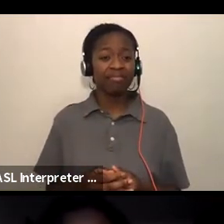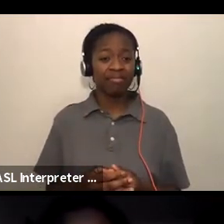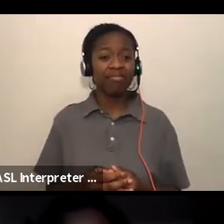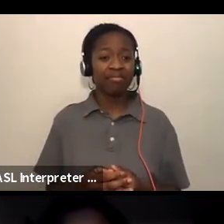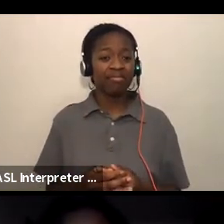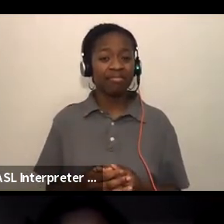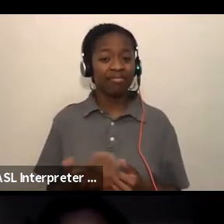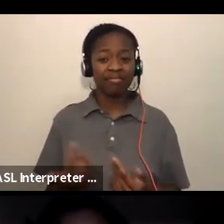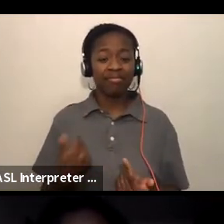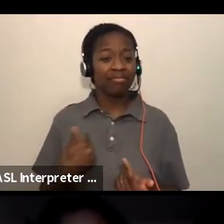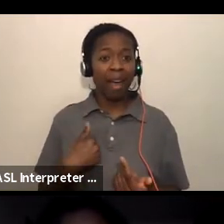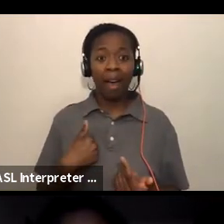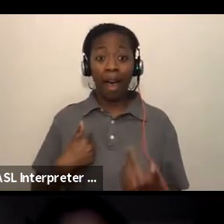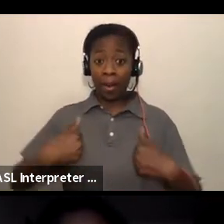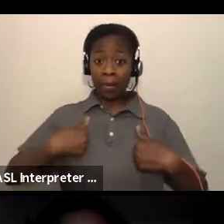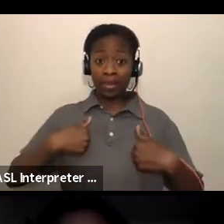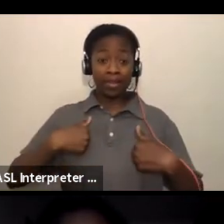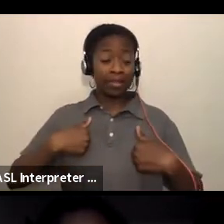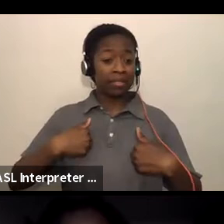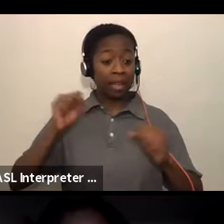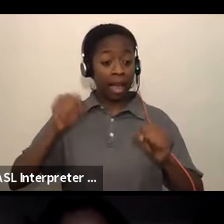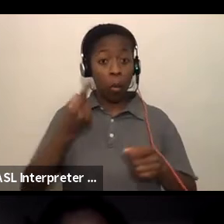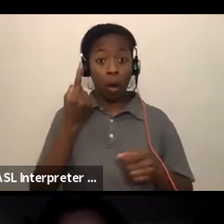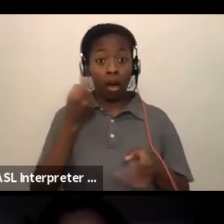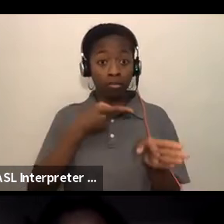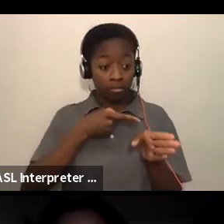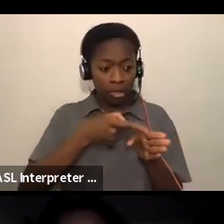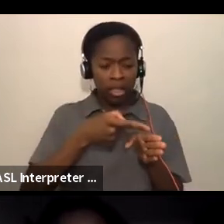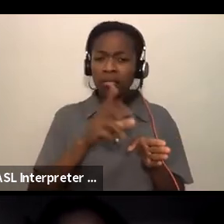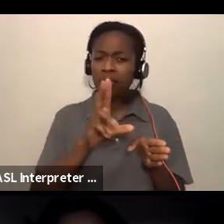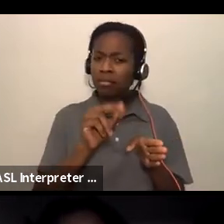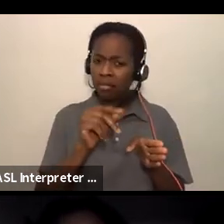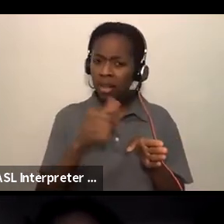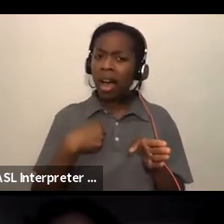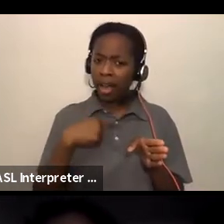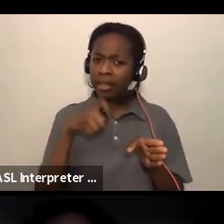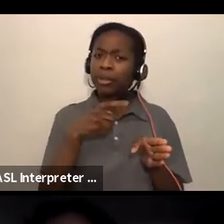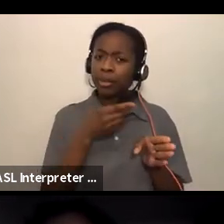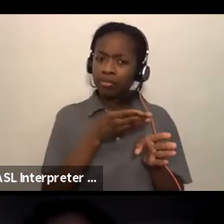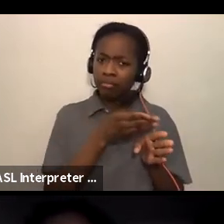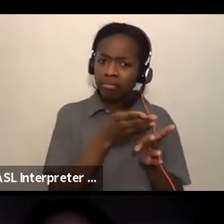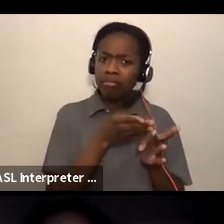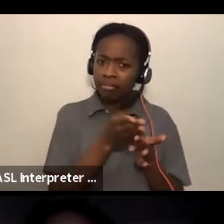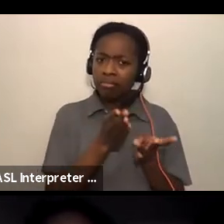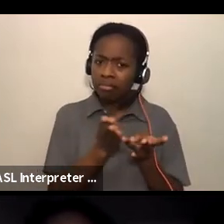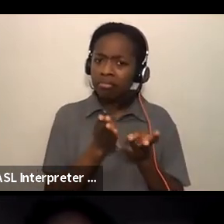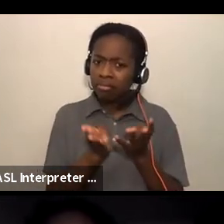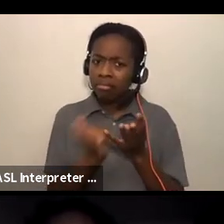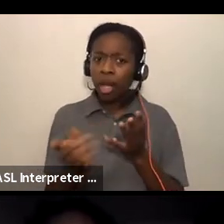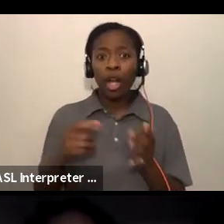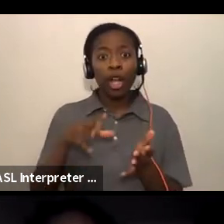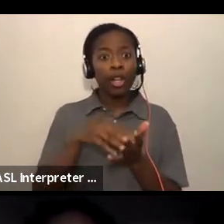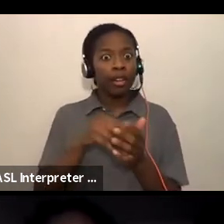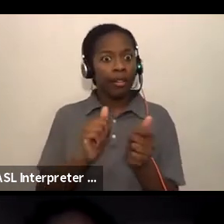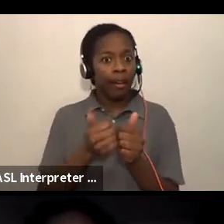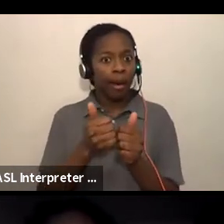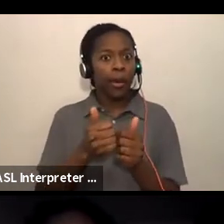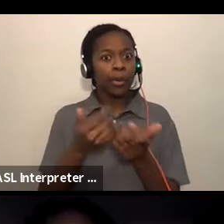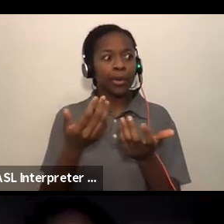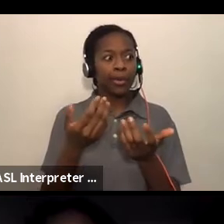unfortunately, I can't just stick to one thing. I have to learn to you know, understand grant writing. I have to learn to network and be connected with